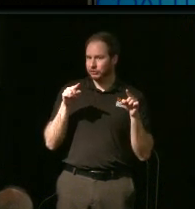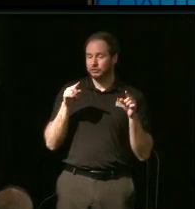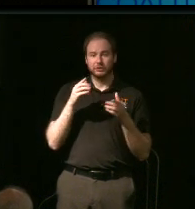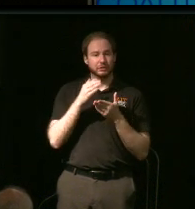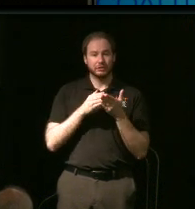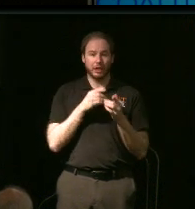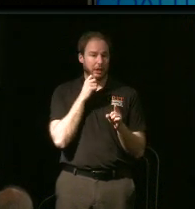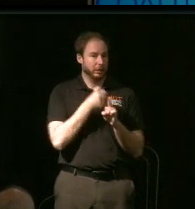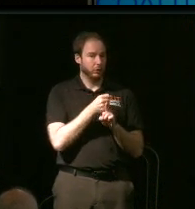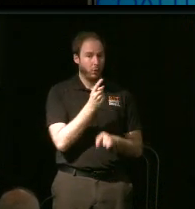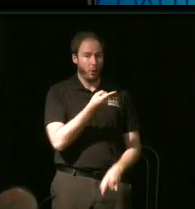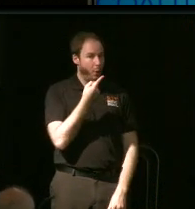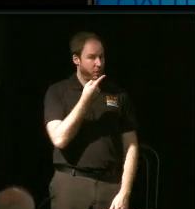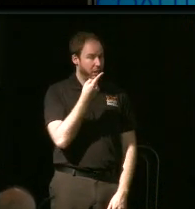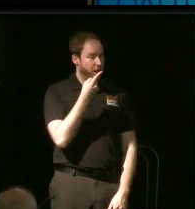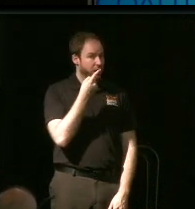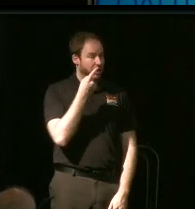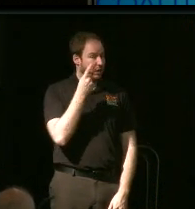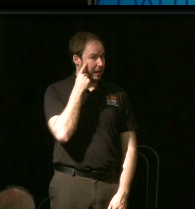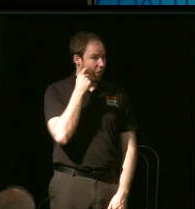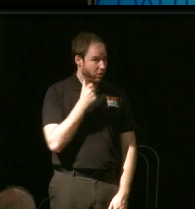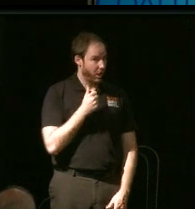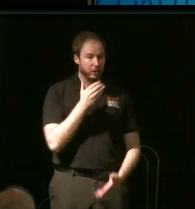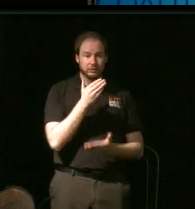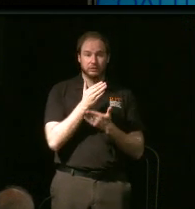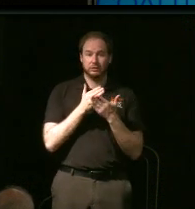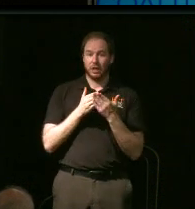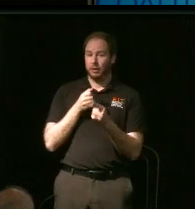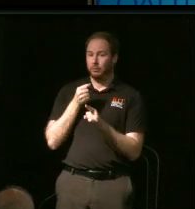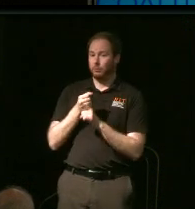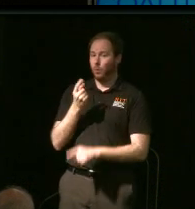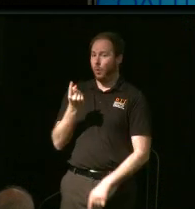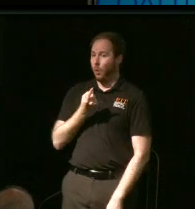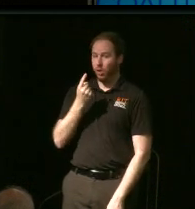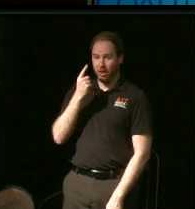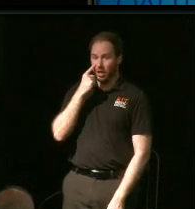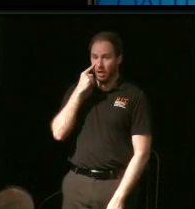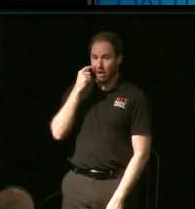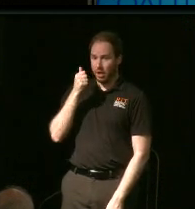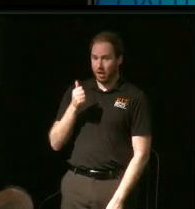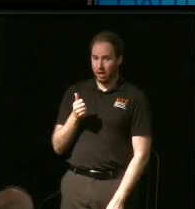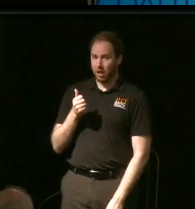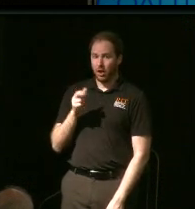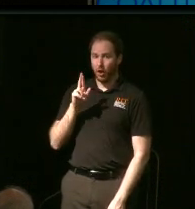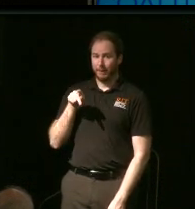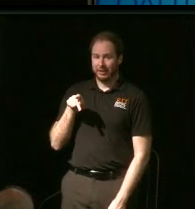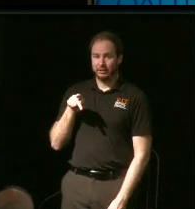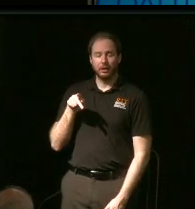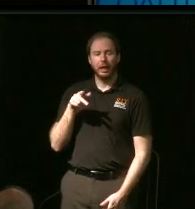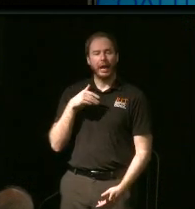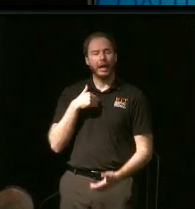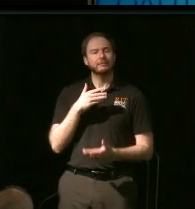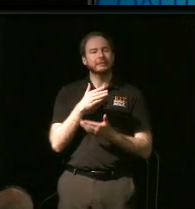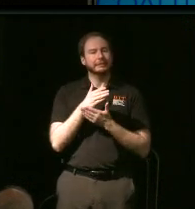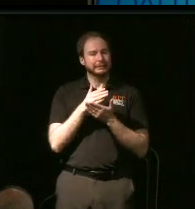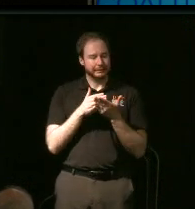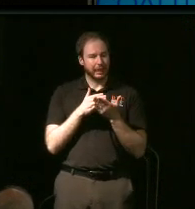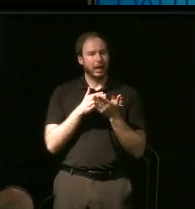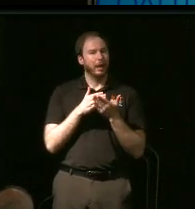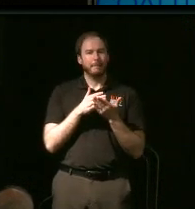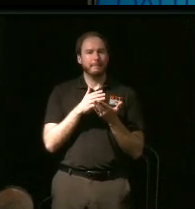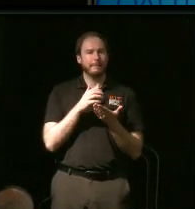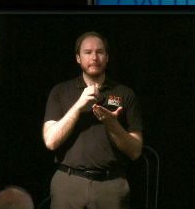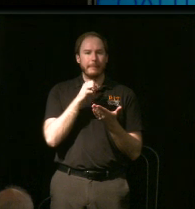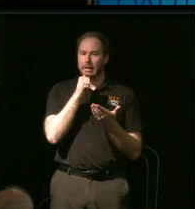hearing loss, and some of them only have retinitis pigmentosa, and there's a handful that are not recessive,